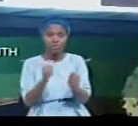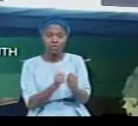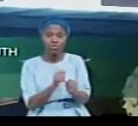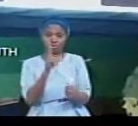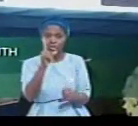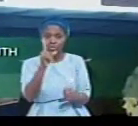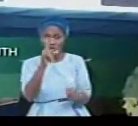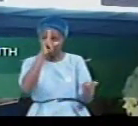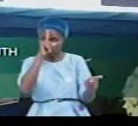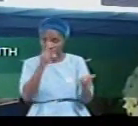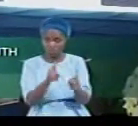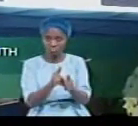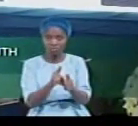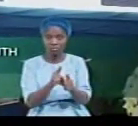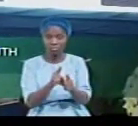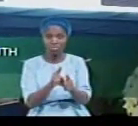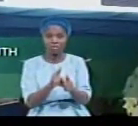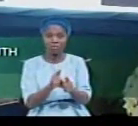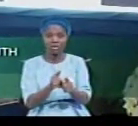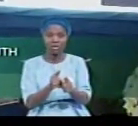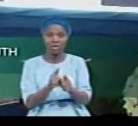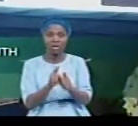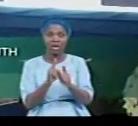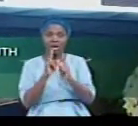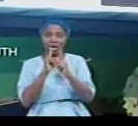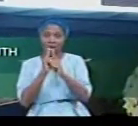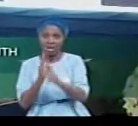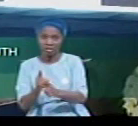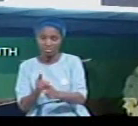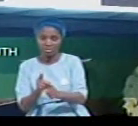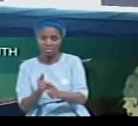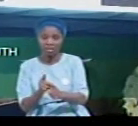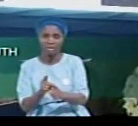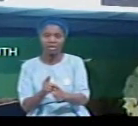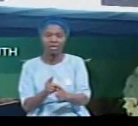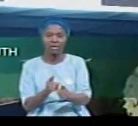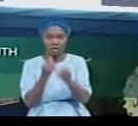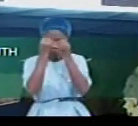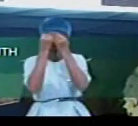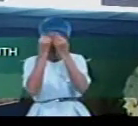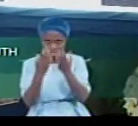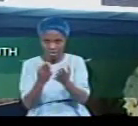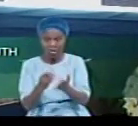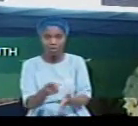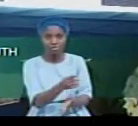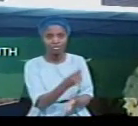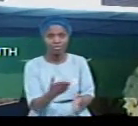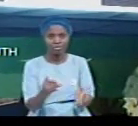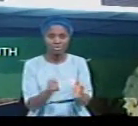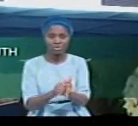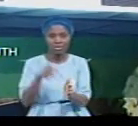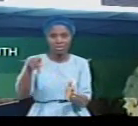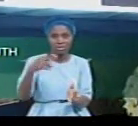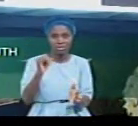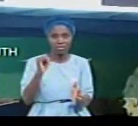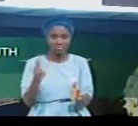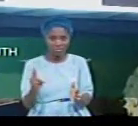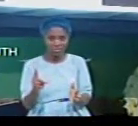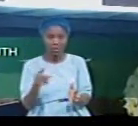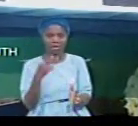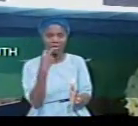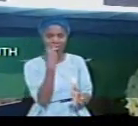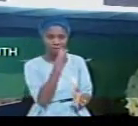gave heed unto those things which Philip spake, hearing